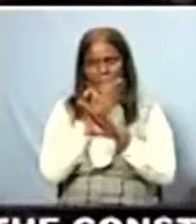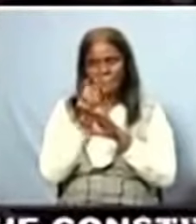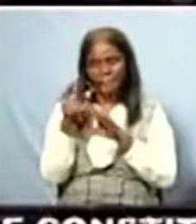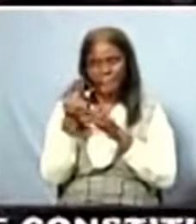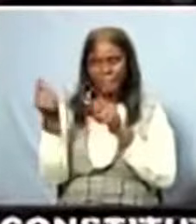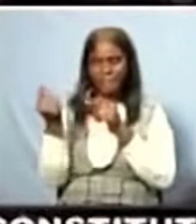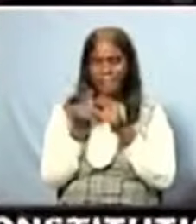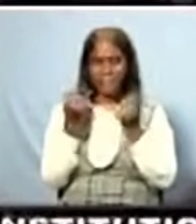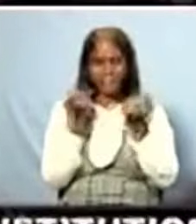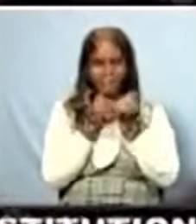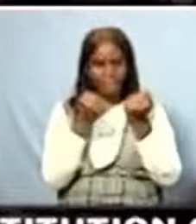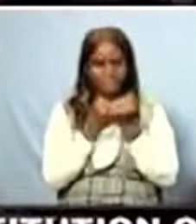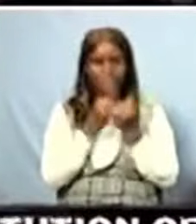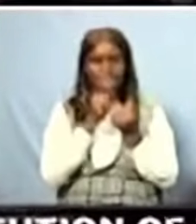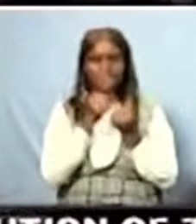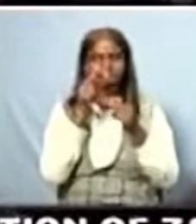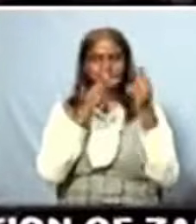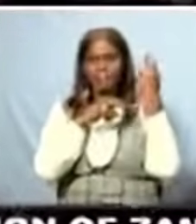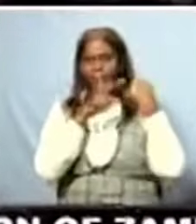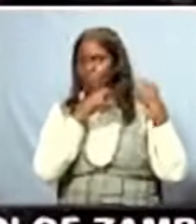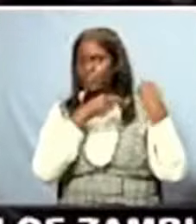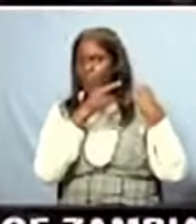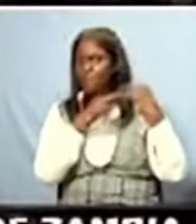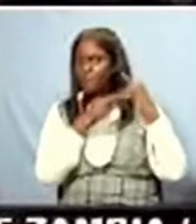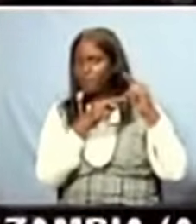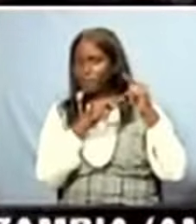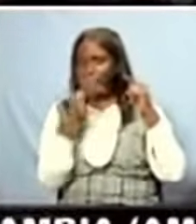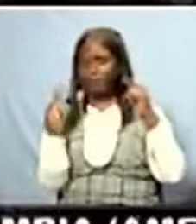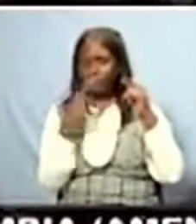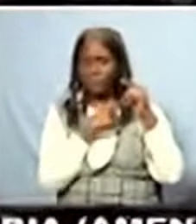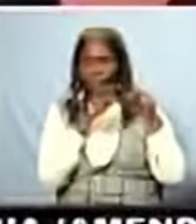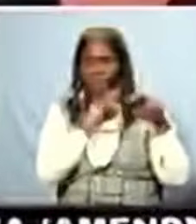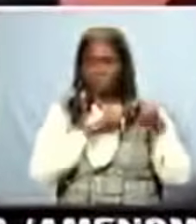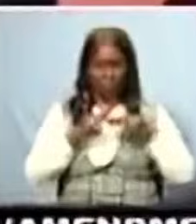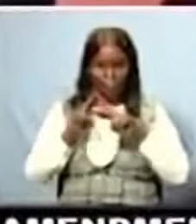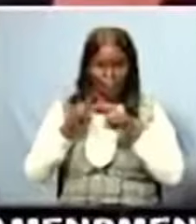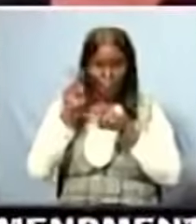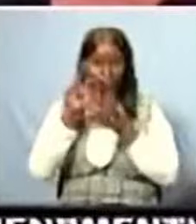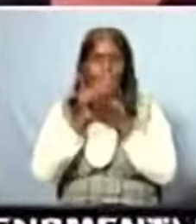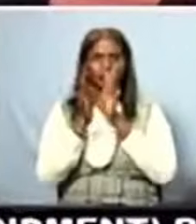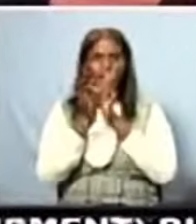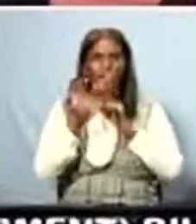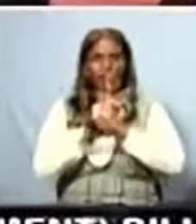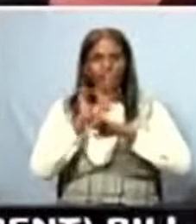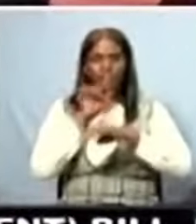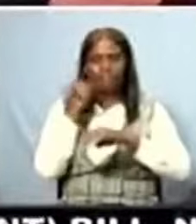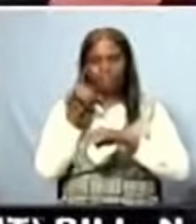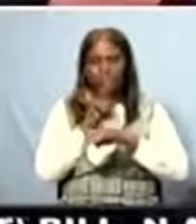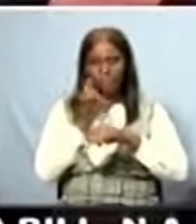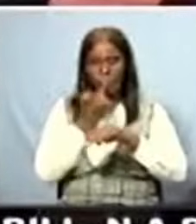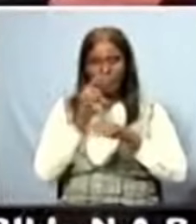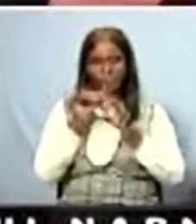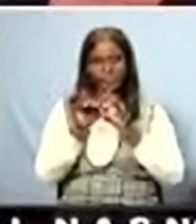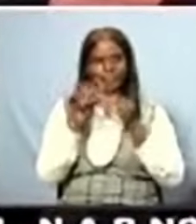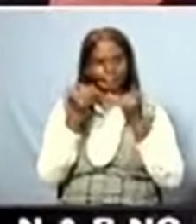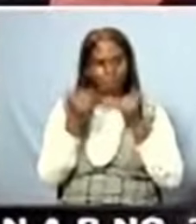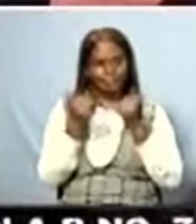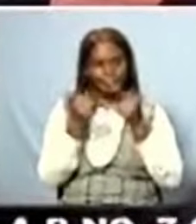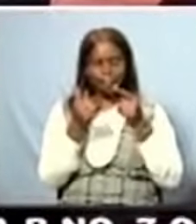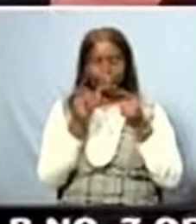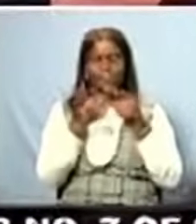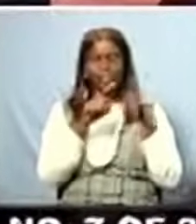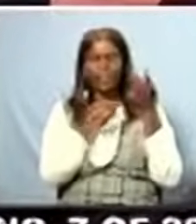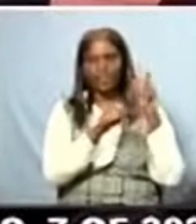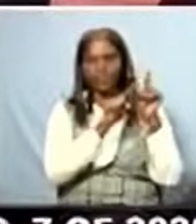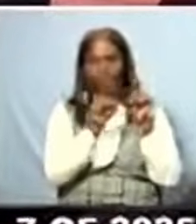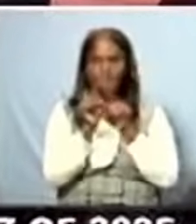support, says specifically the revised clause provides that the parliamentary seat shall fall vacant not only in the previous stated instances, but also